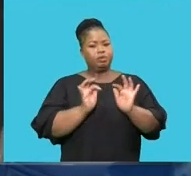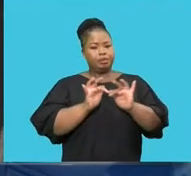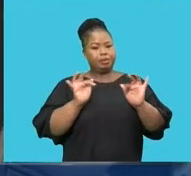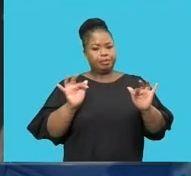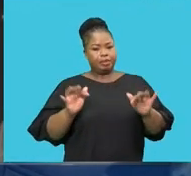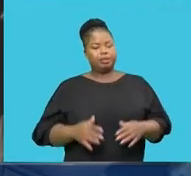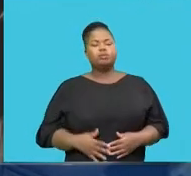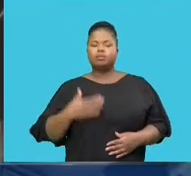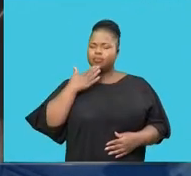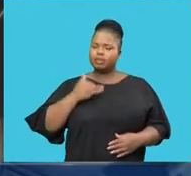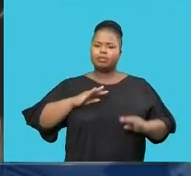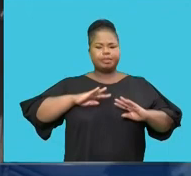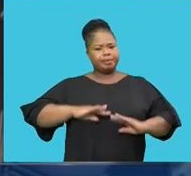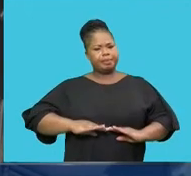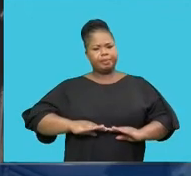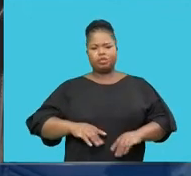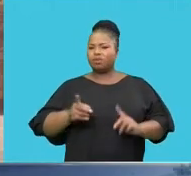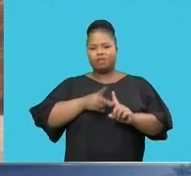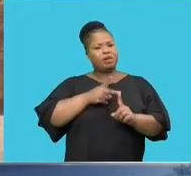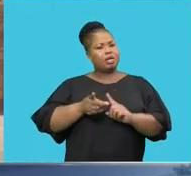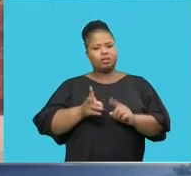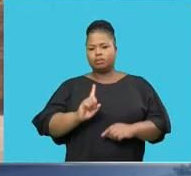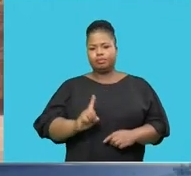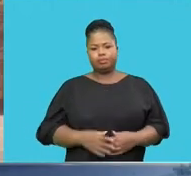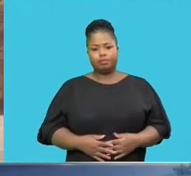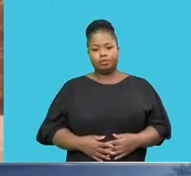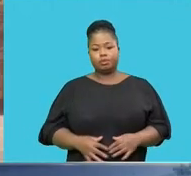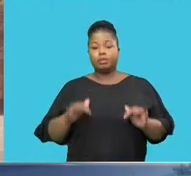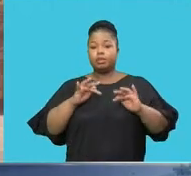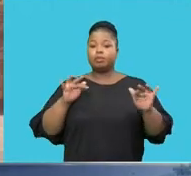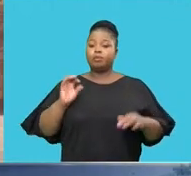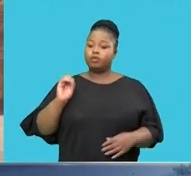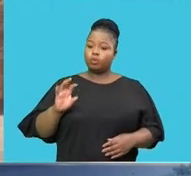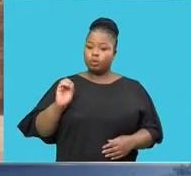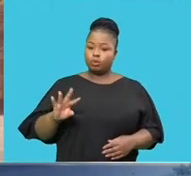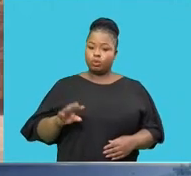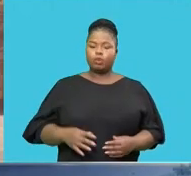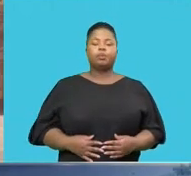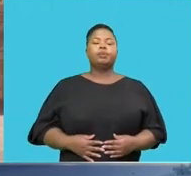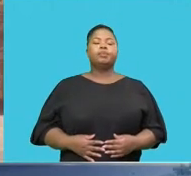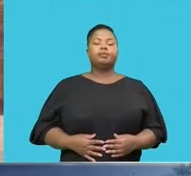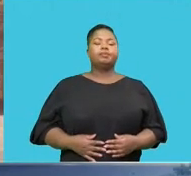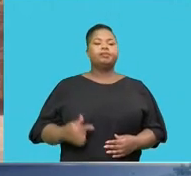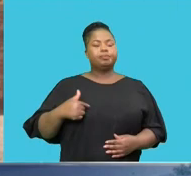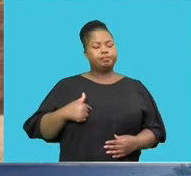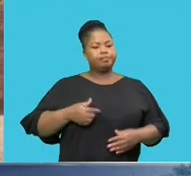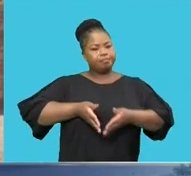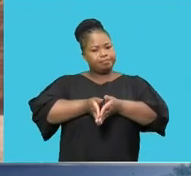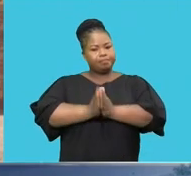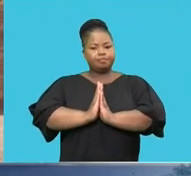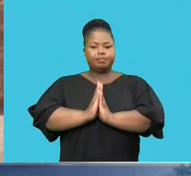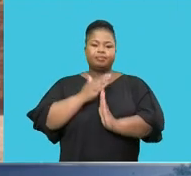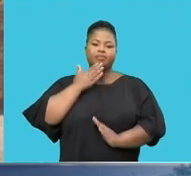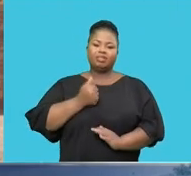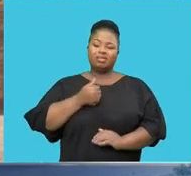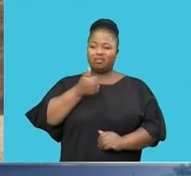to remain calm and not to erupt into violence. So the people of Soweto, my humble plea is that there's